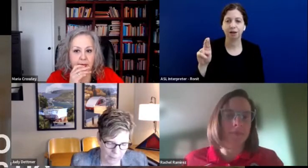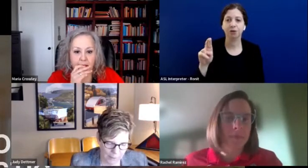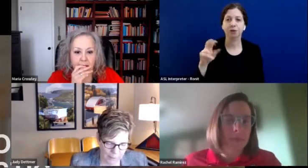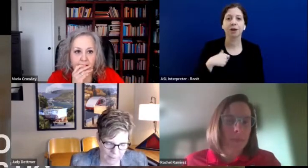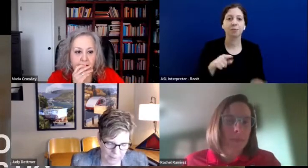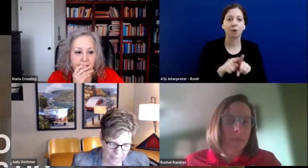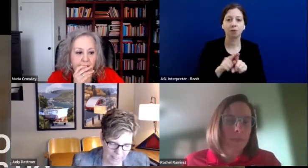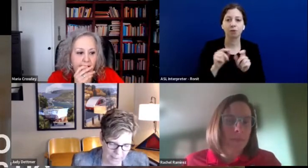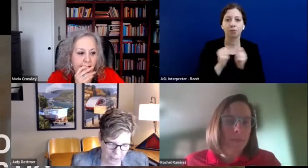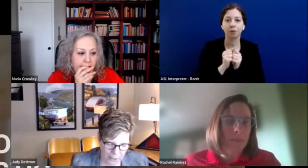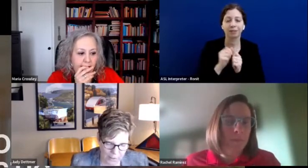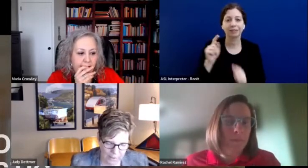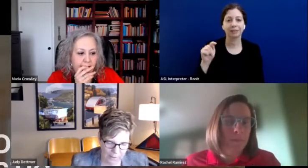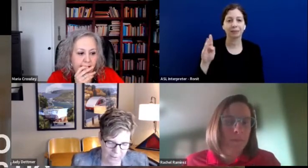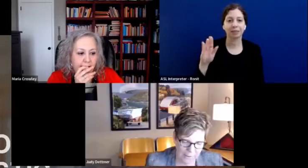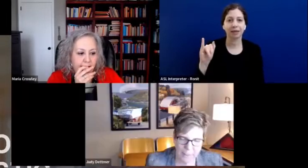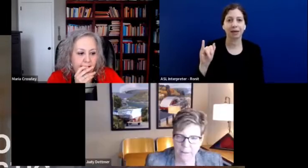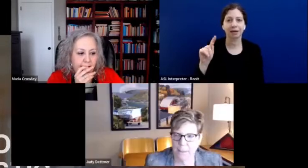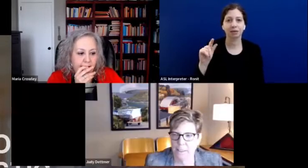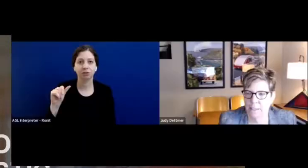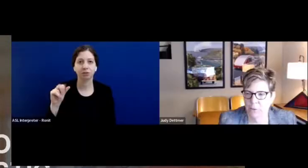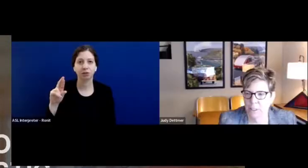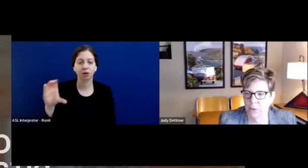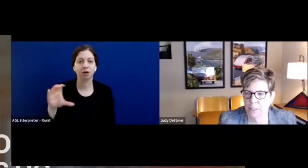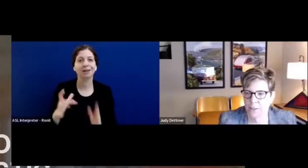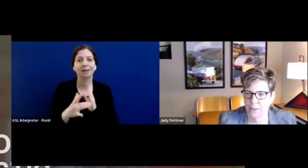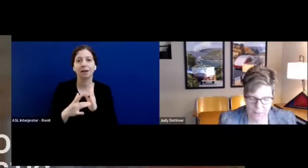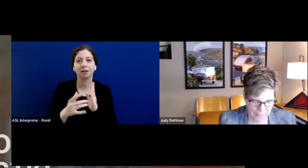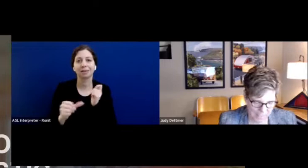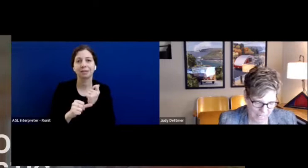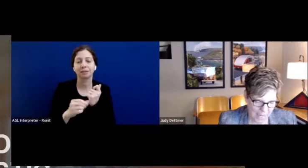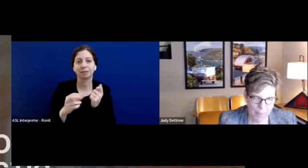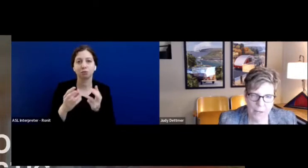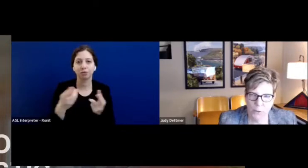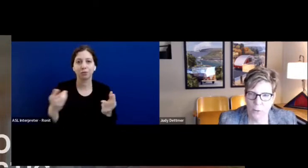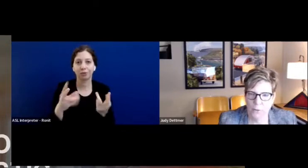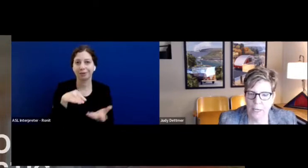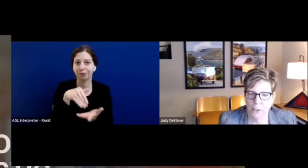also with the TBI TARC, the Technical Assistance and Resource Center.